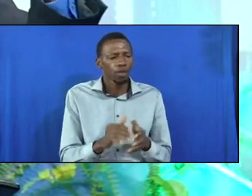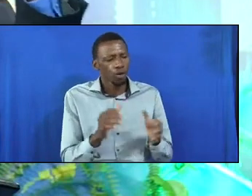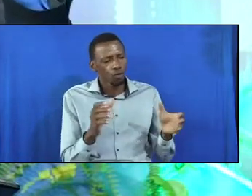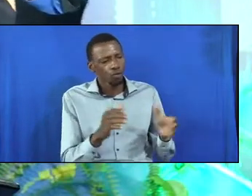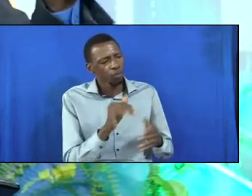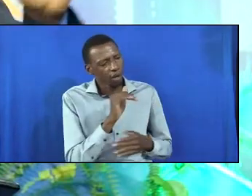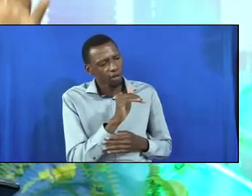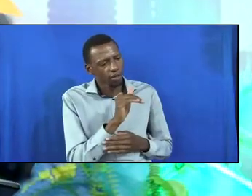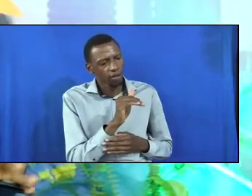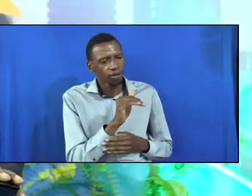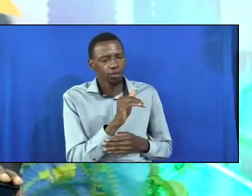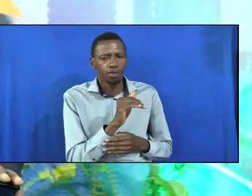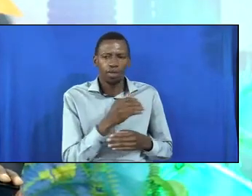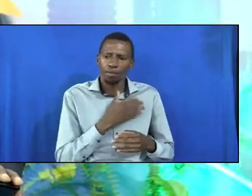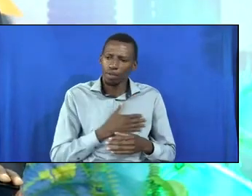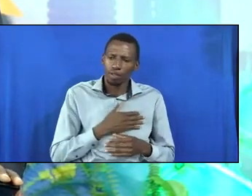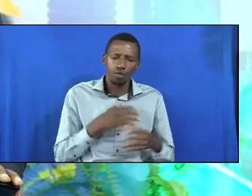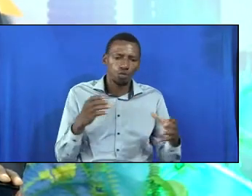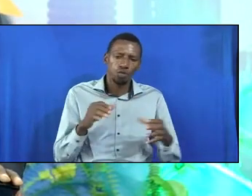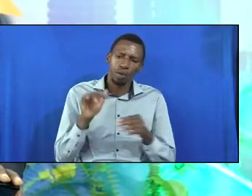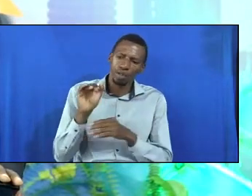still said, "No, you cannot baptize."